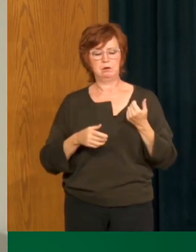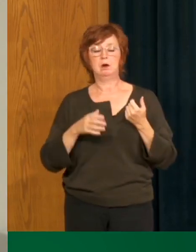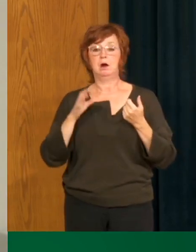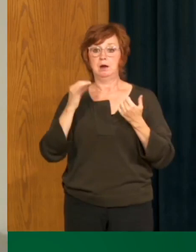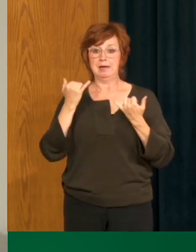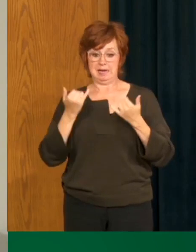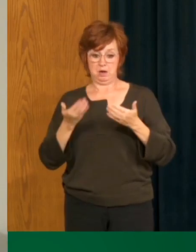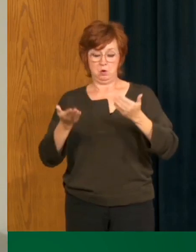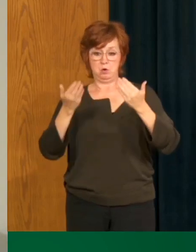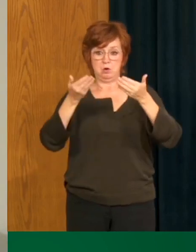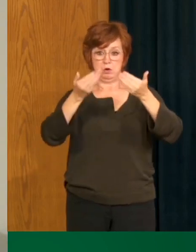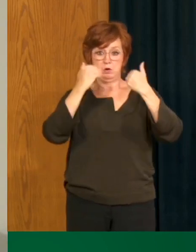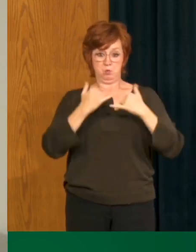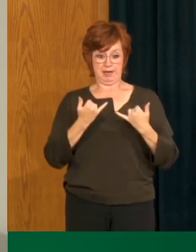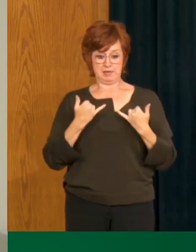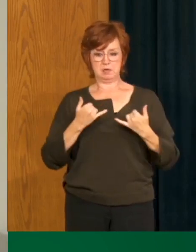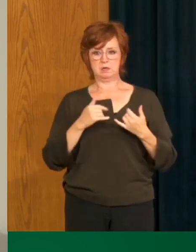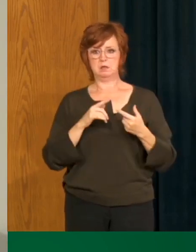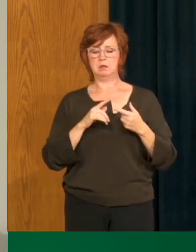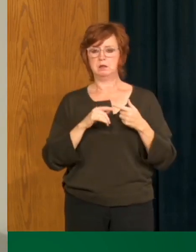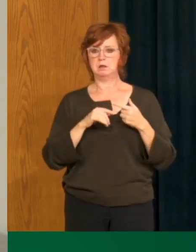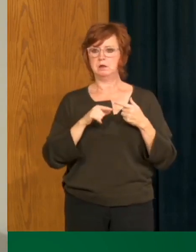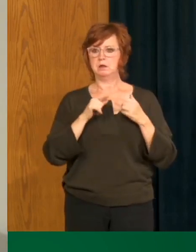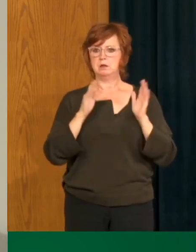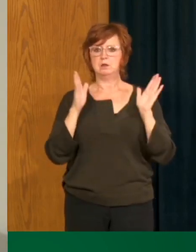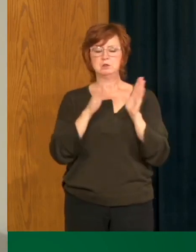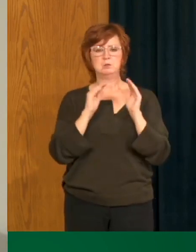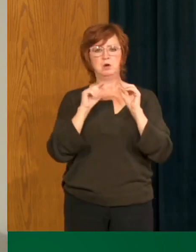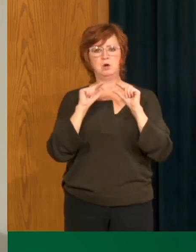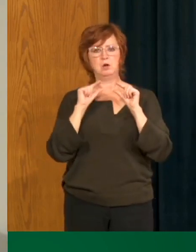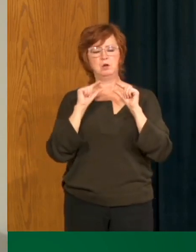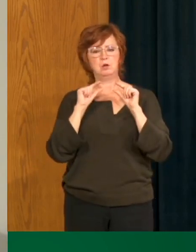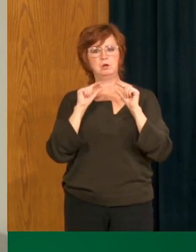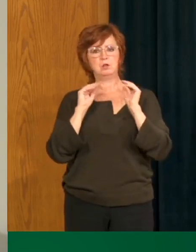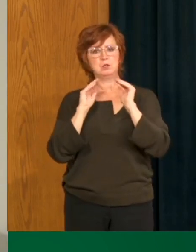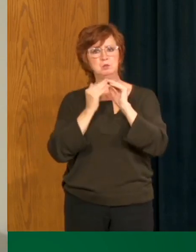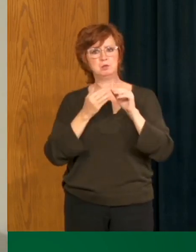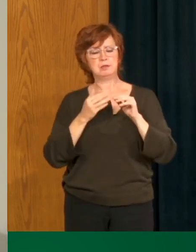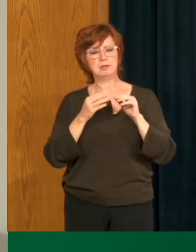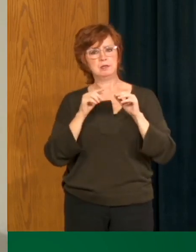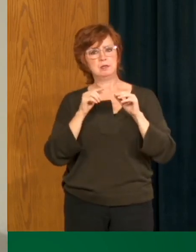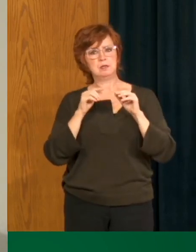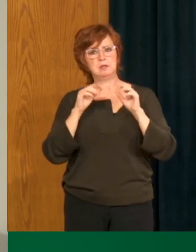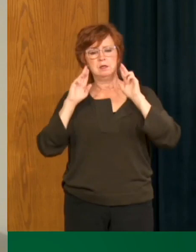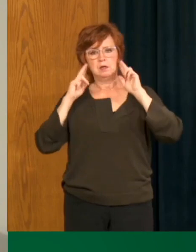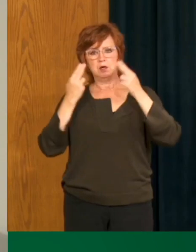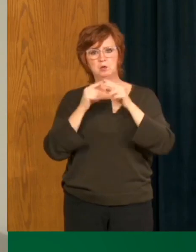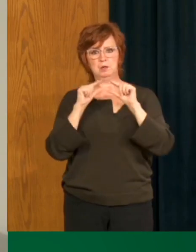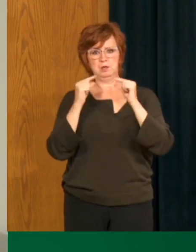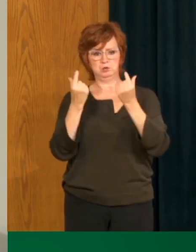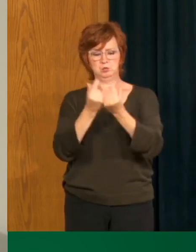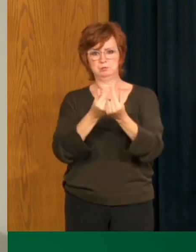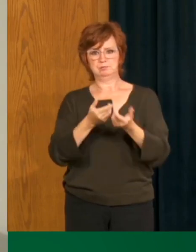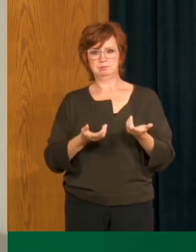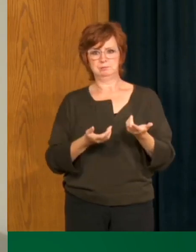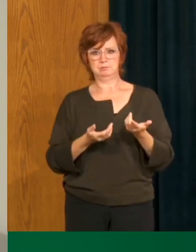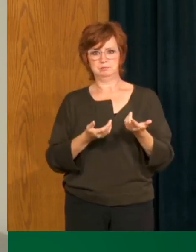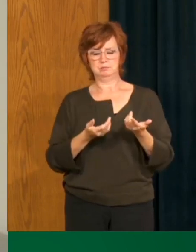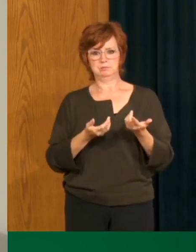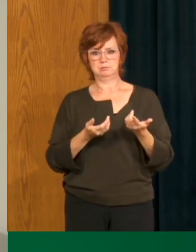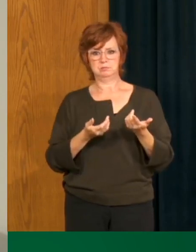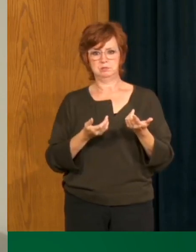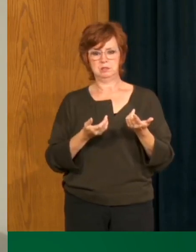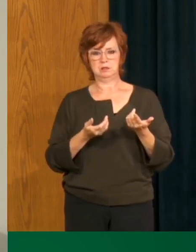living arrangements right now, the communities are so small, that's a very different context than a large community with